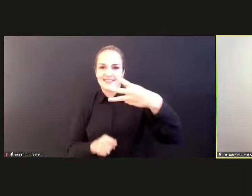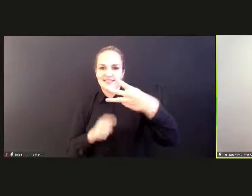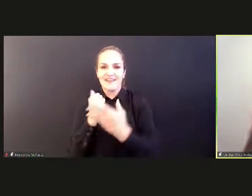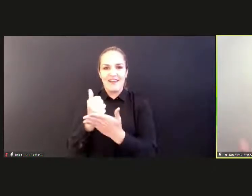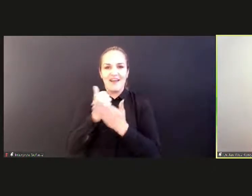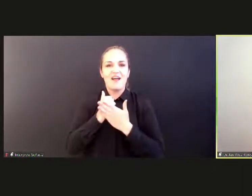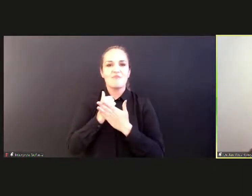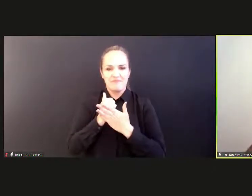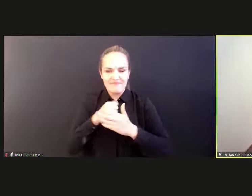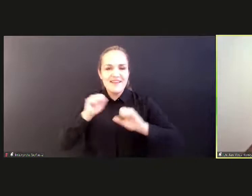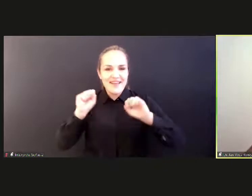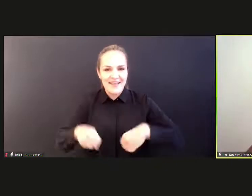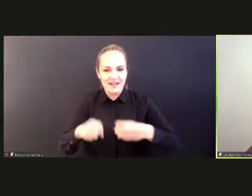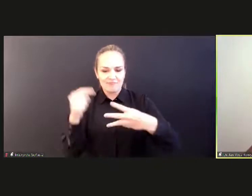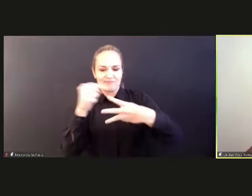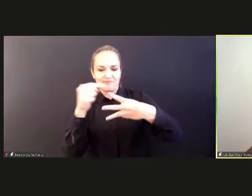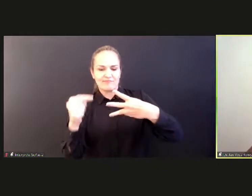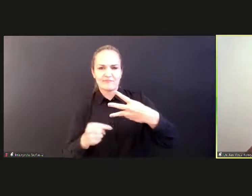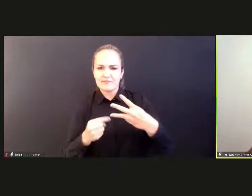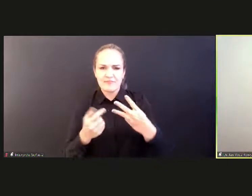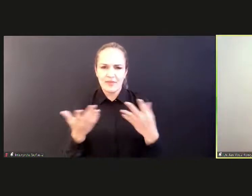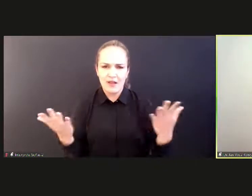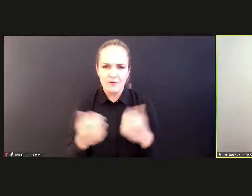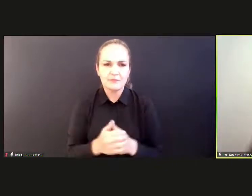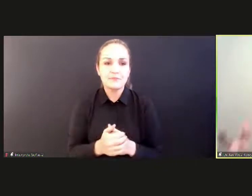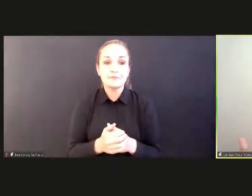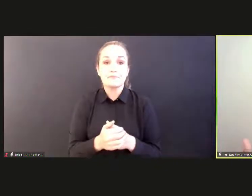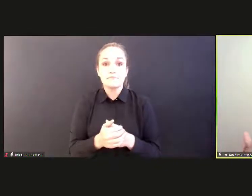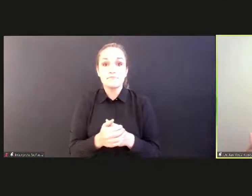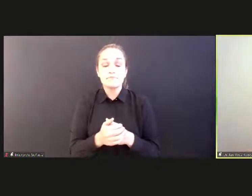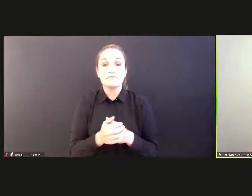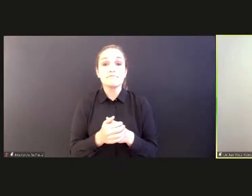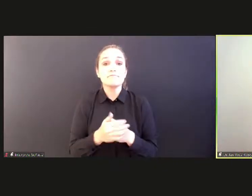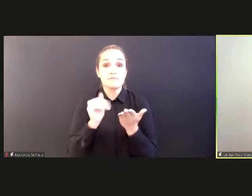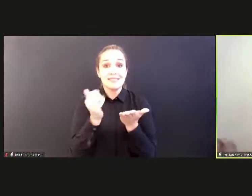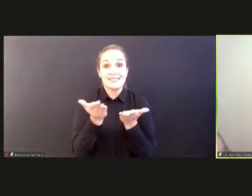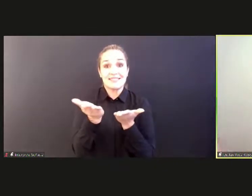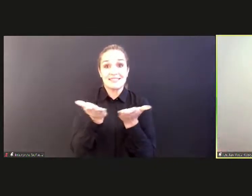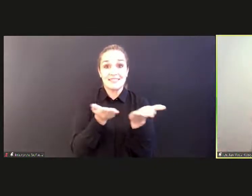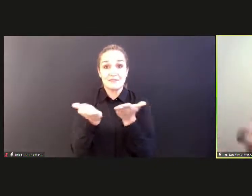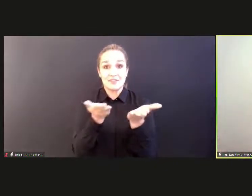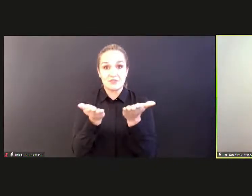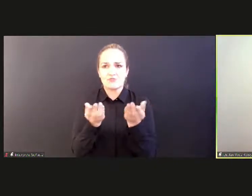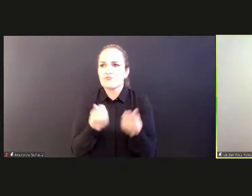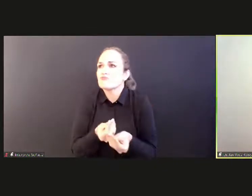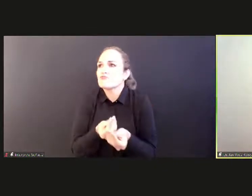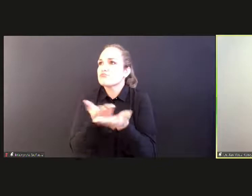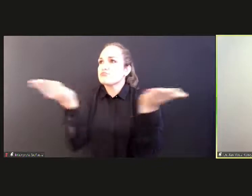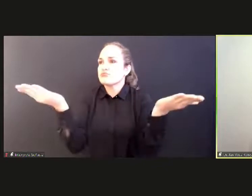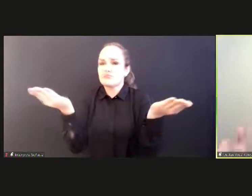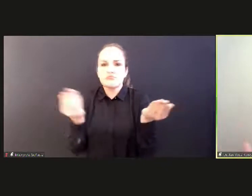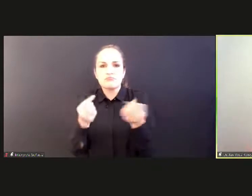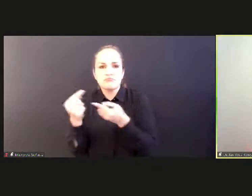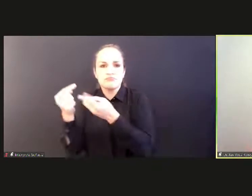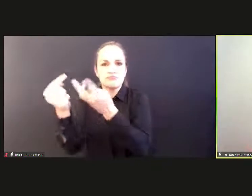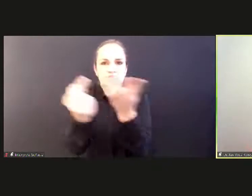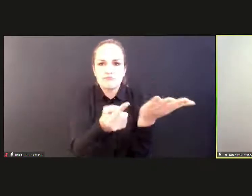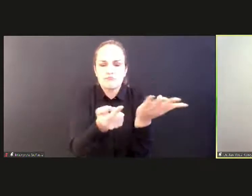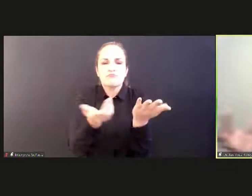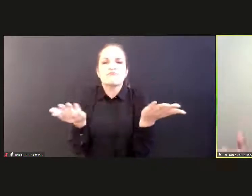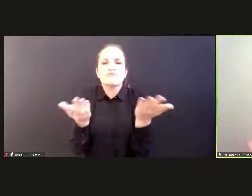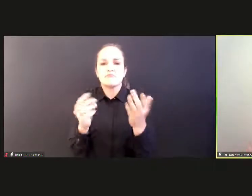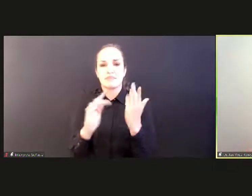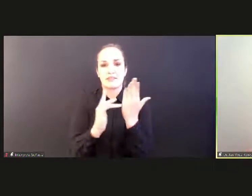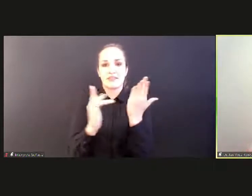be enabled by the new technologies, so take our tourism product and splash some AI and digital platforms